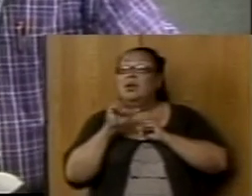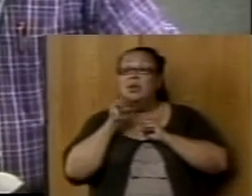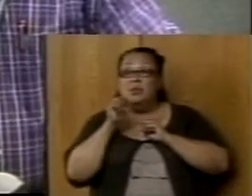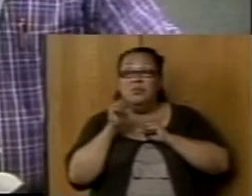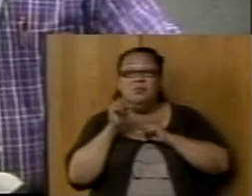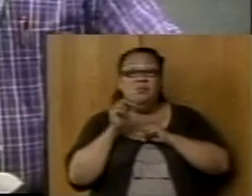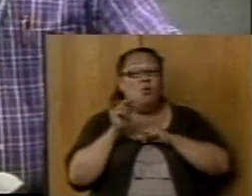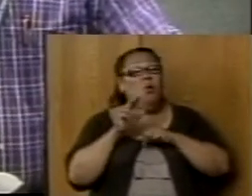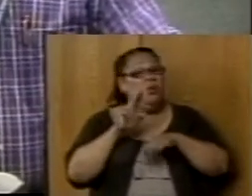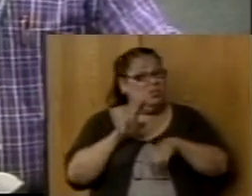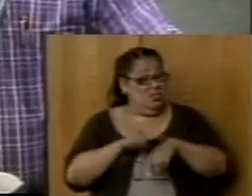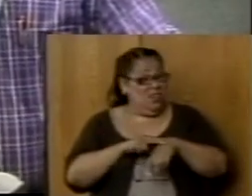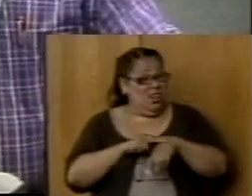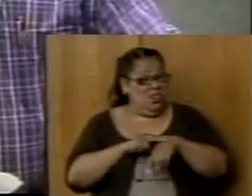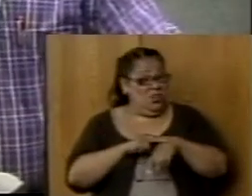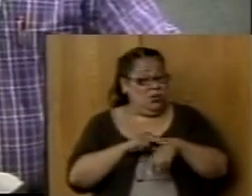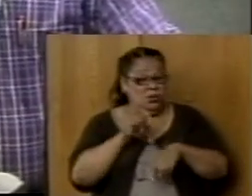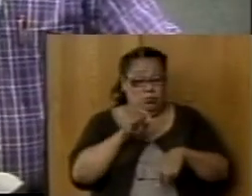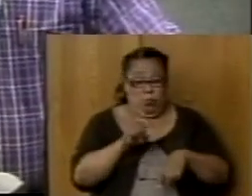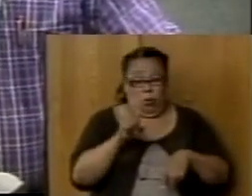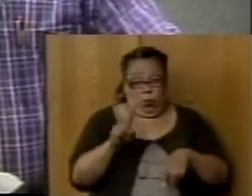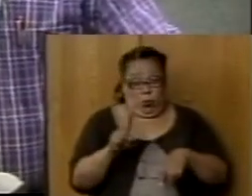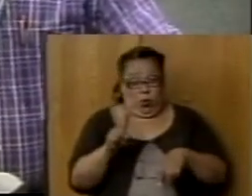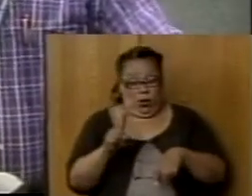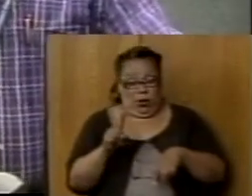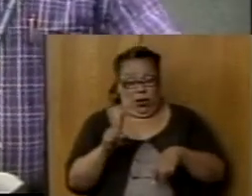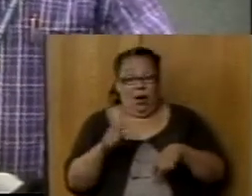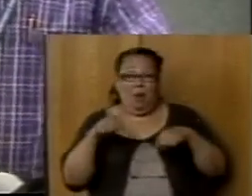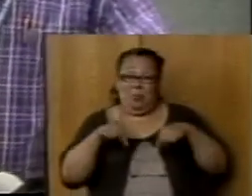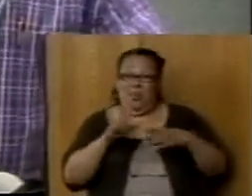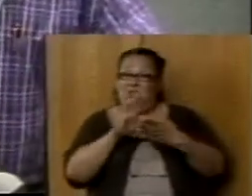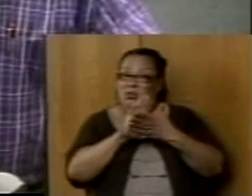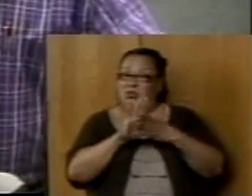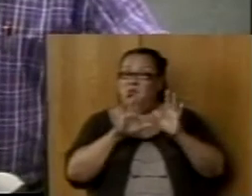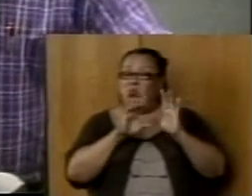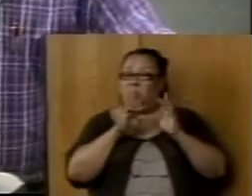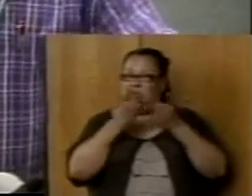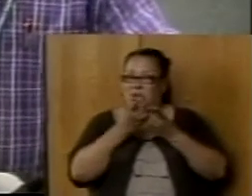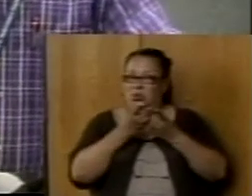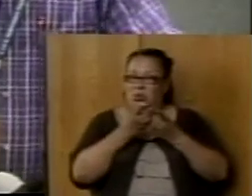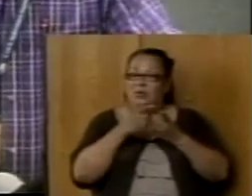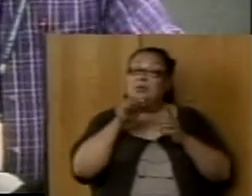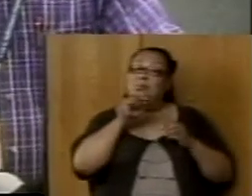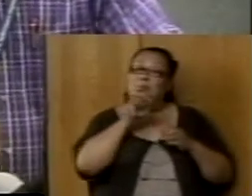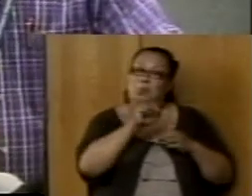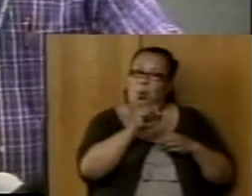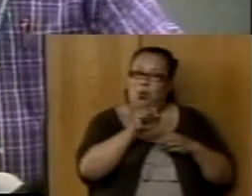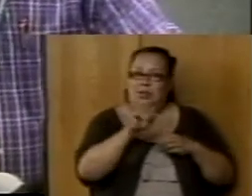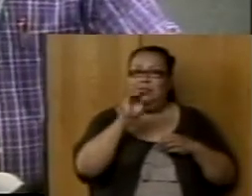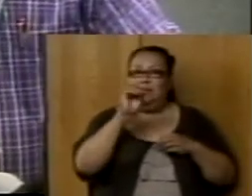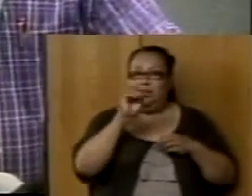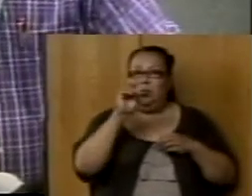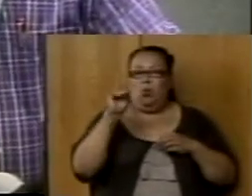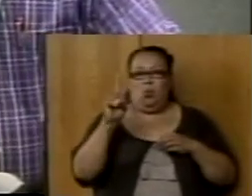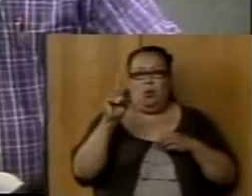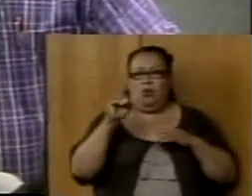For standard industry standards, it's 0.1, but for school districts, it is 0.01.